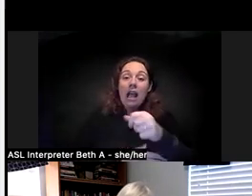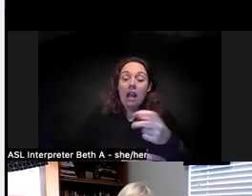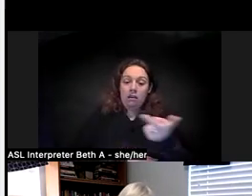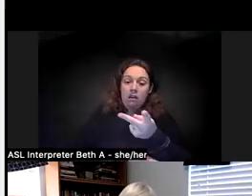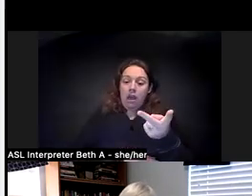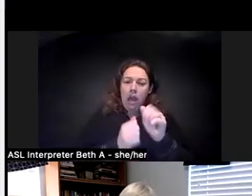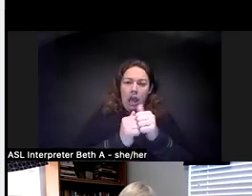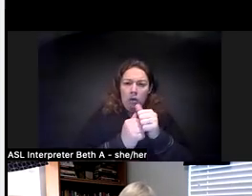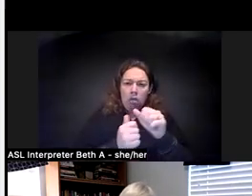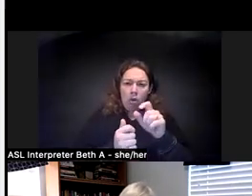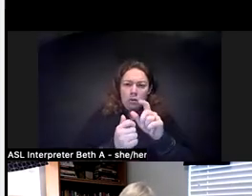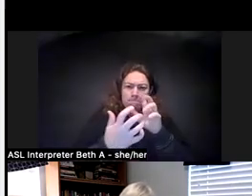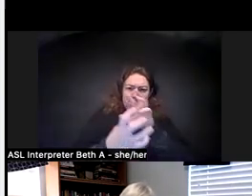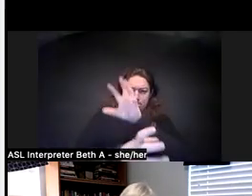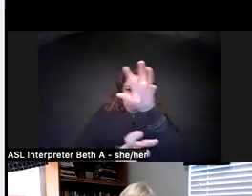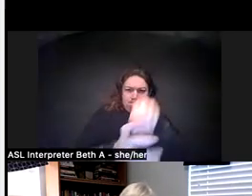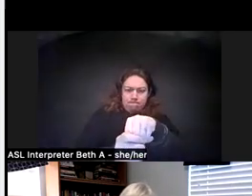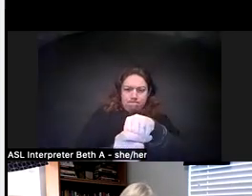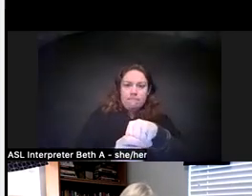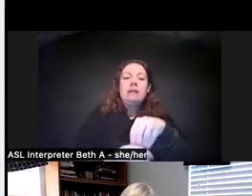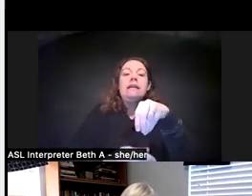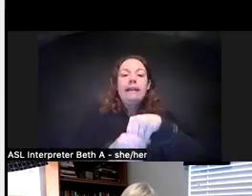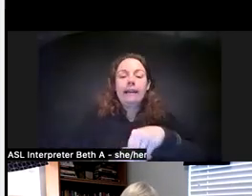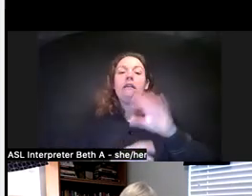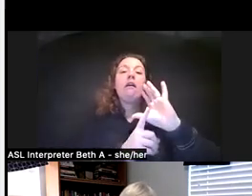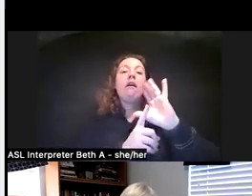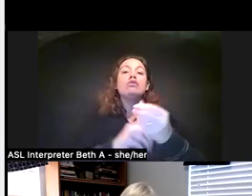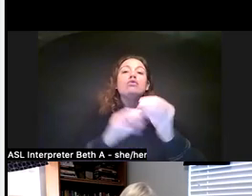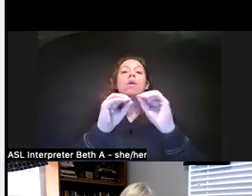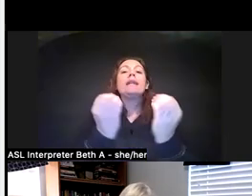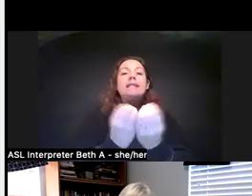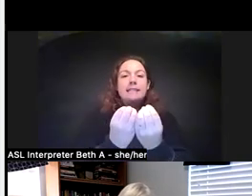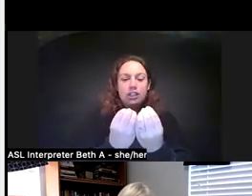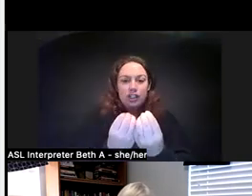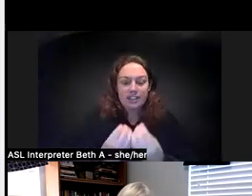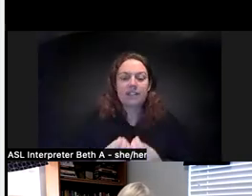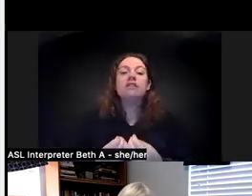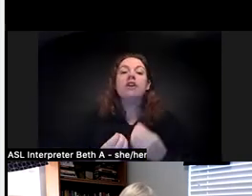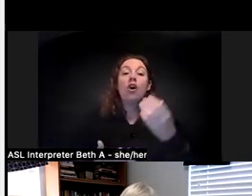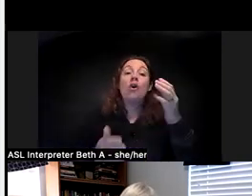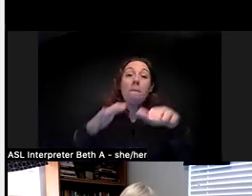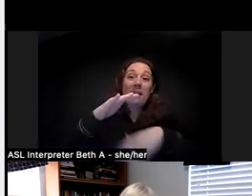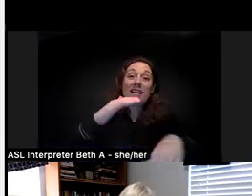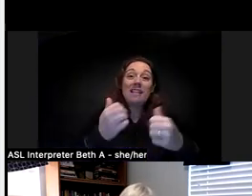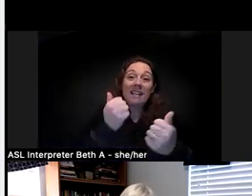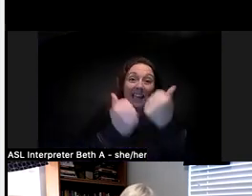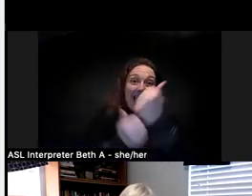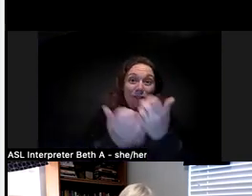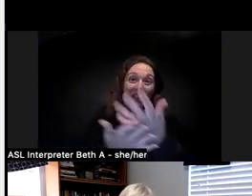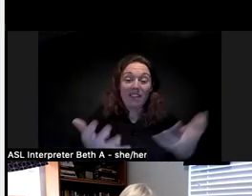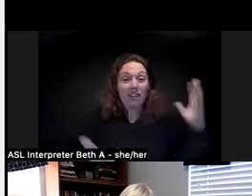So basically applying all that Stacy has told you in cultural organizations. Next slide,